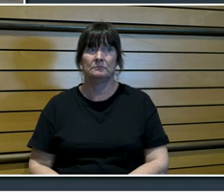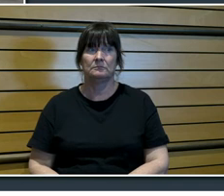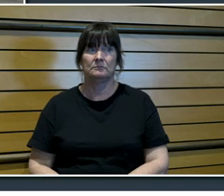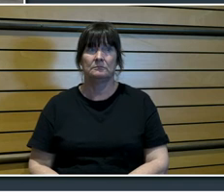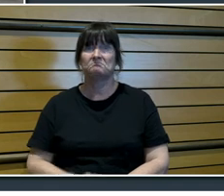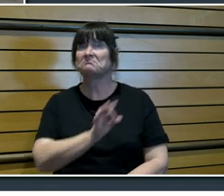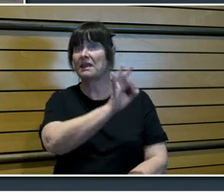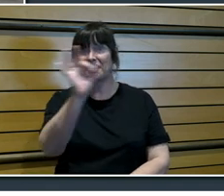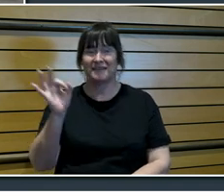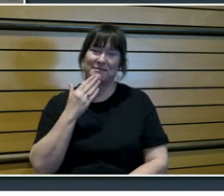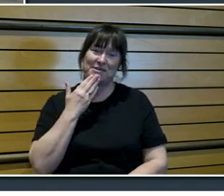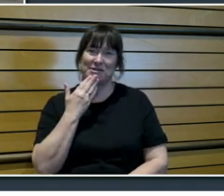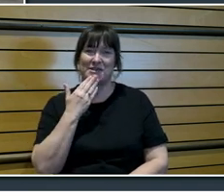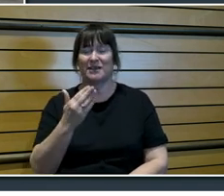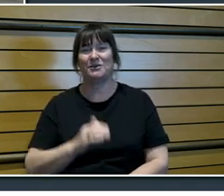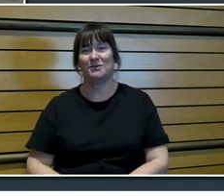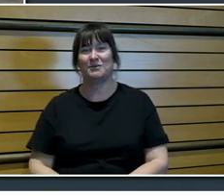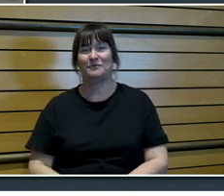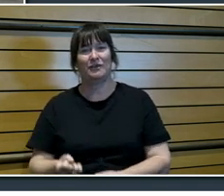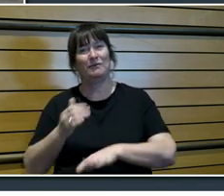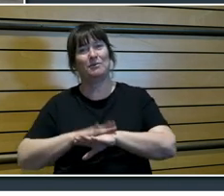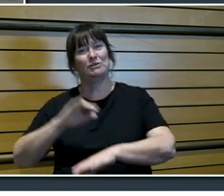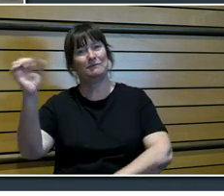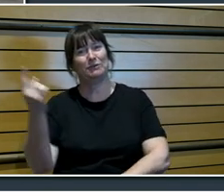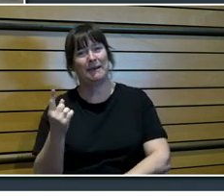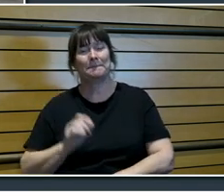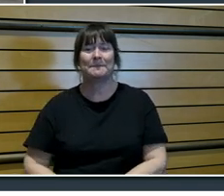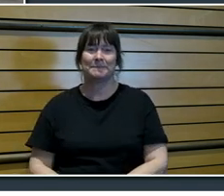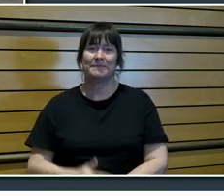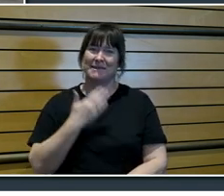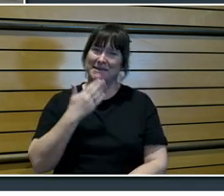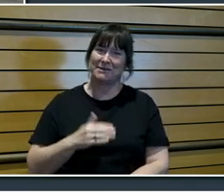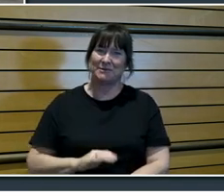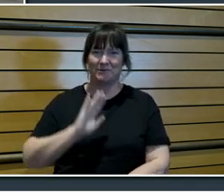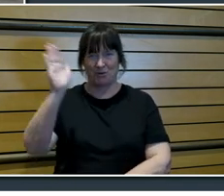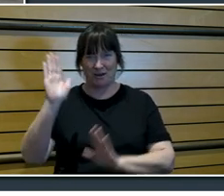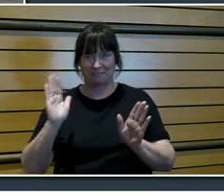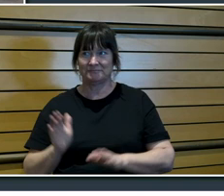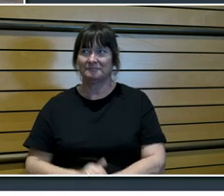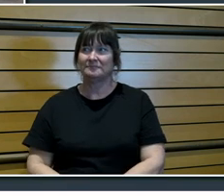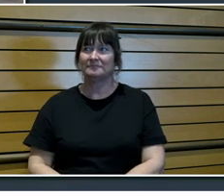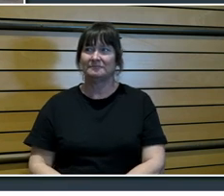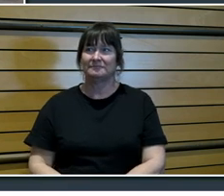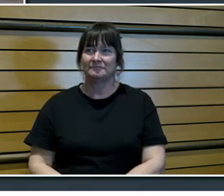There being none, thank you very much for taking the time and coming to us today. Thank you. Kia ora.